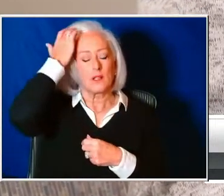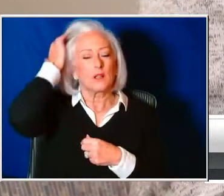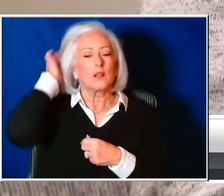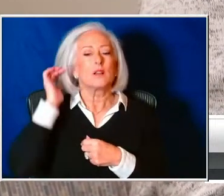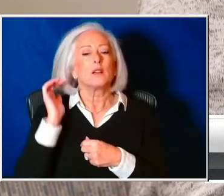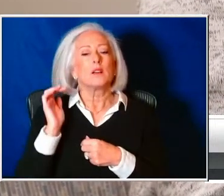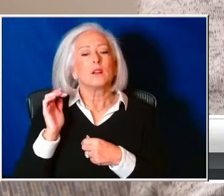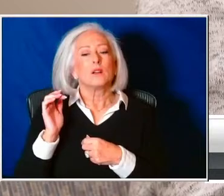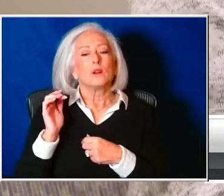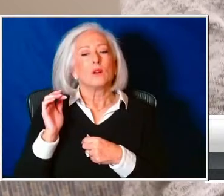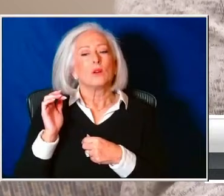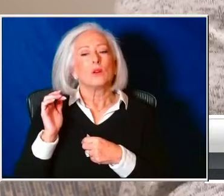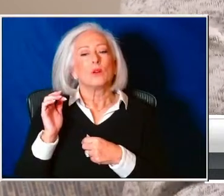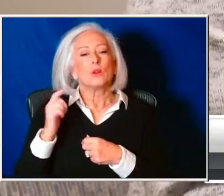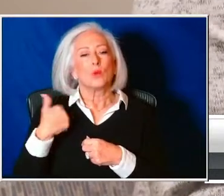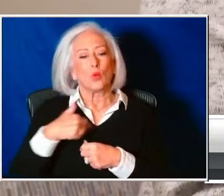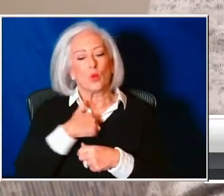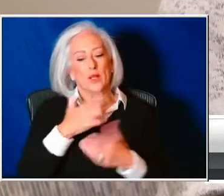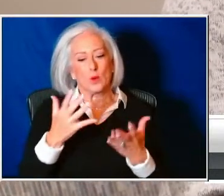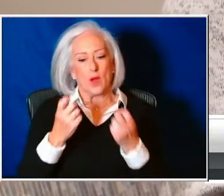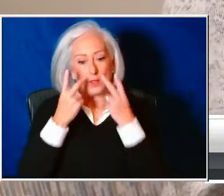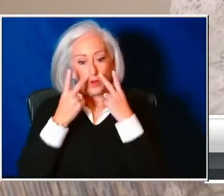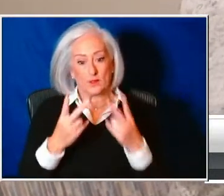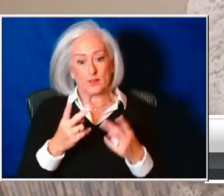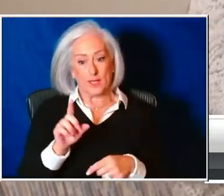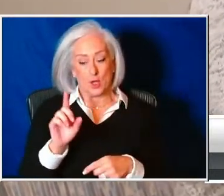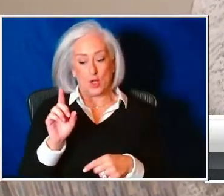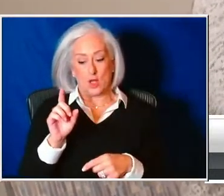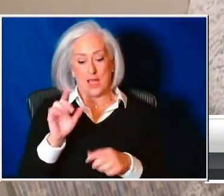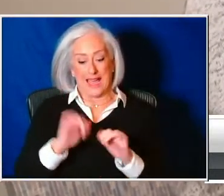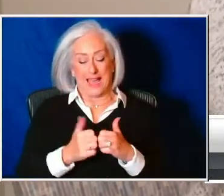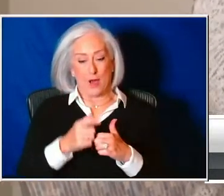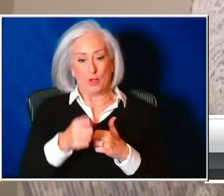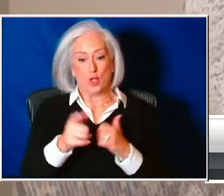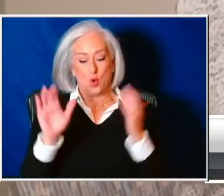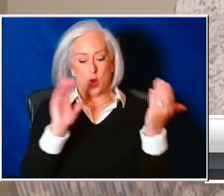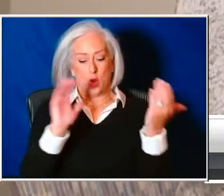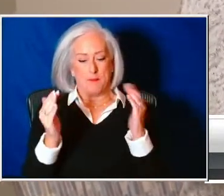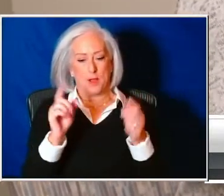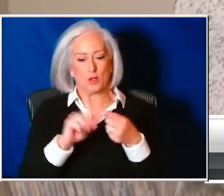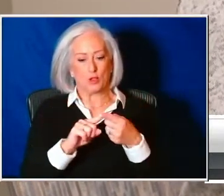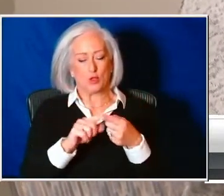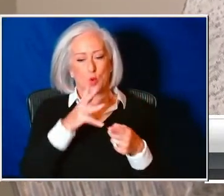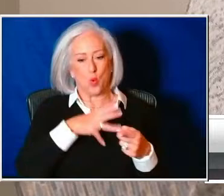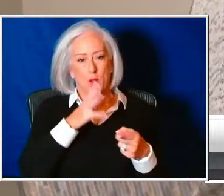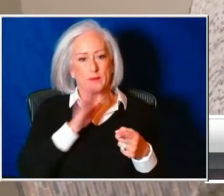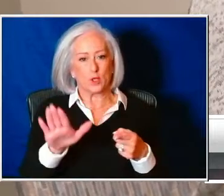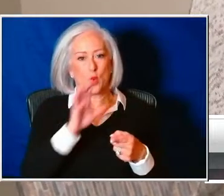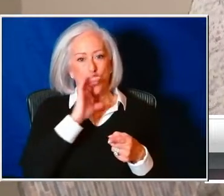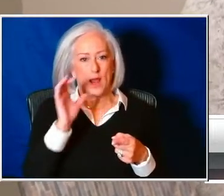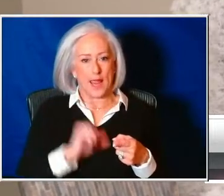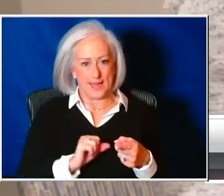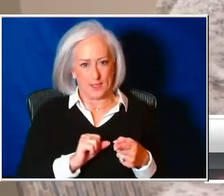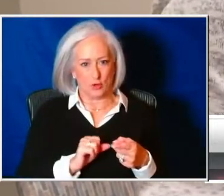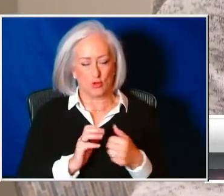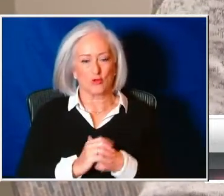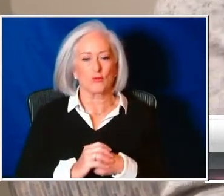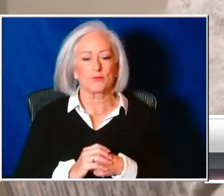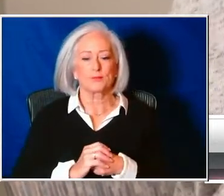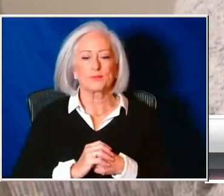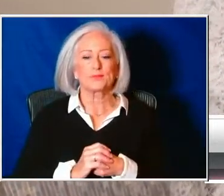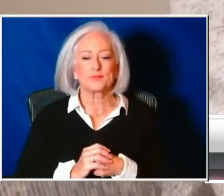So we want to see where you stand demographically, and that's where we turn